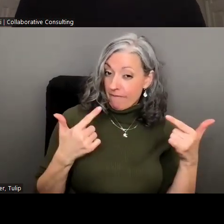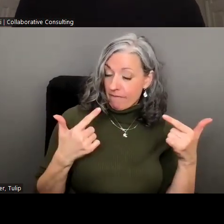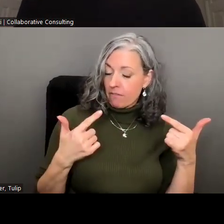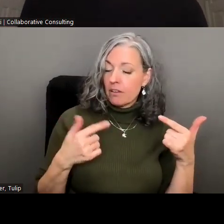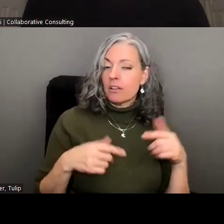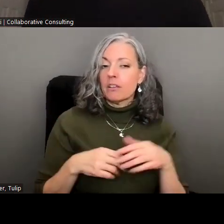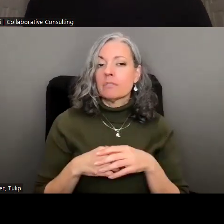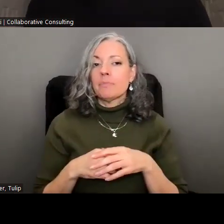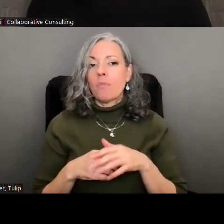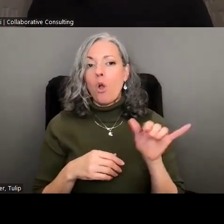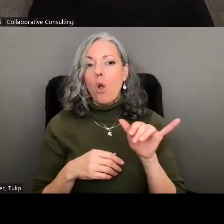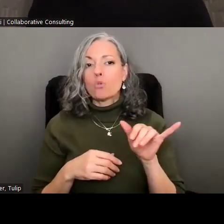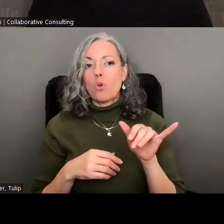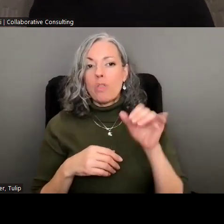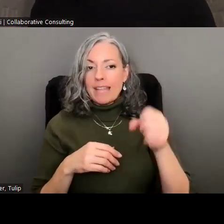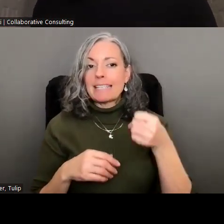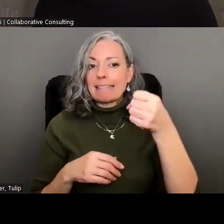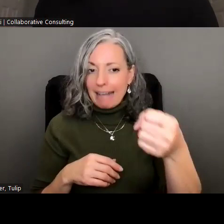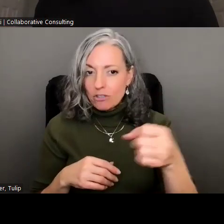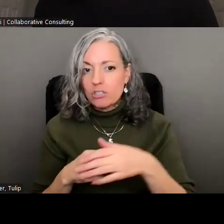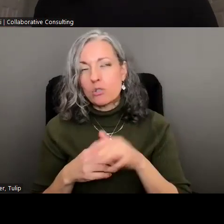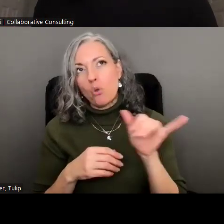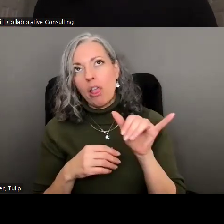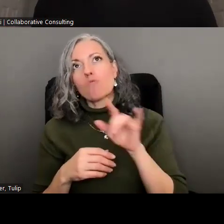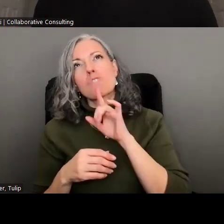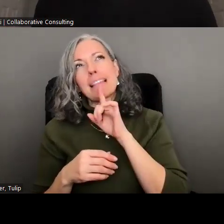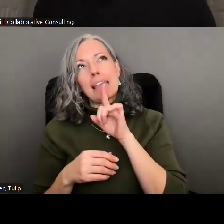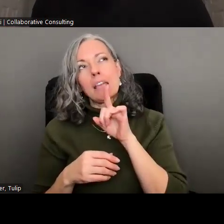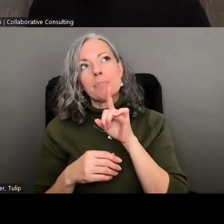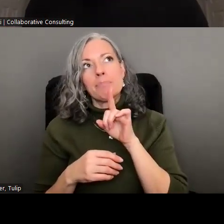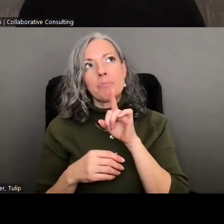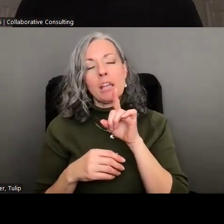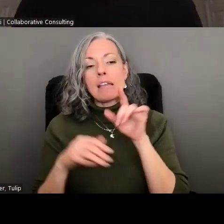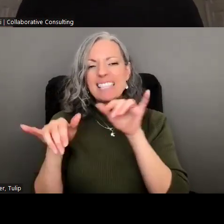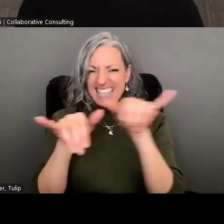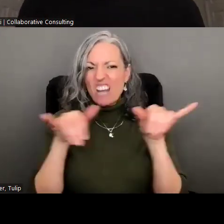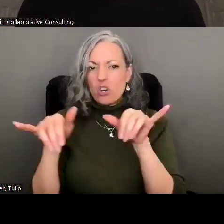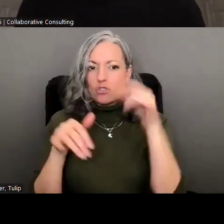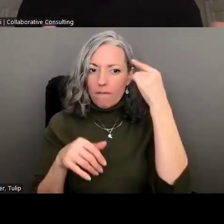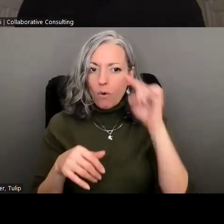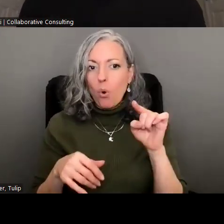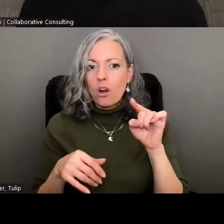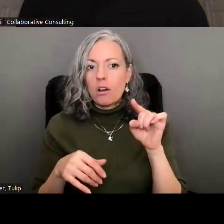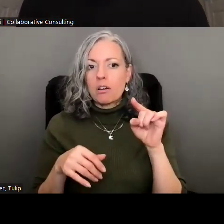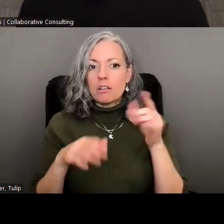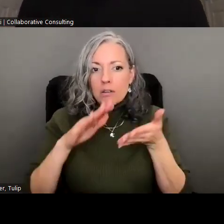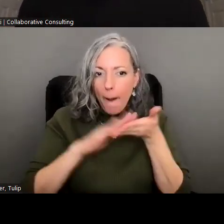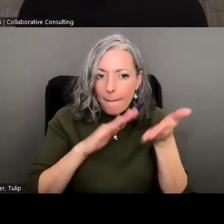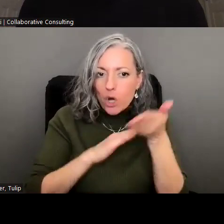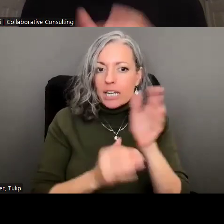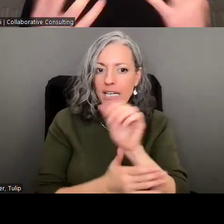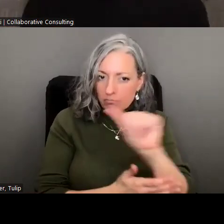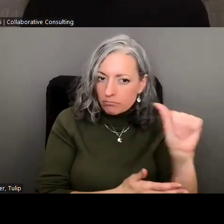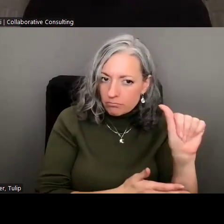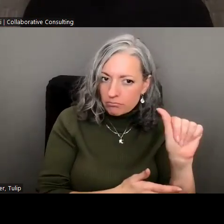network, the designations. So these are really the standards for operating a AAA. So what